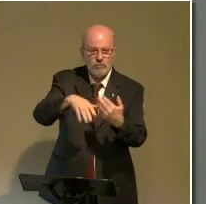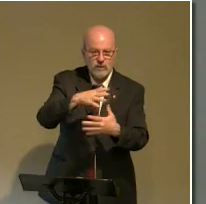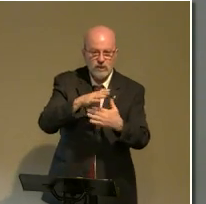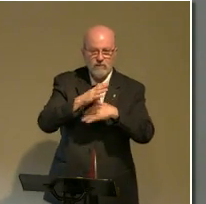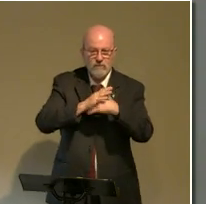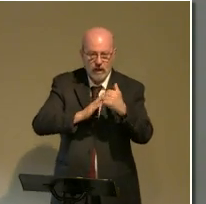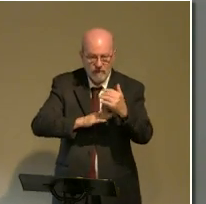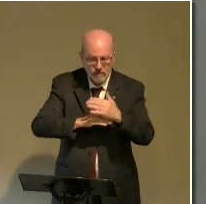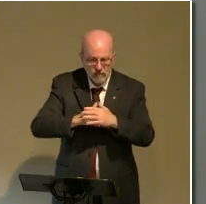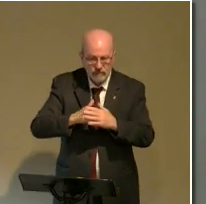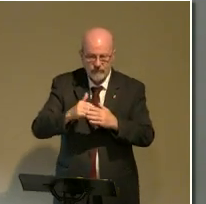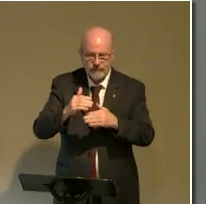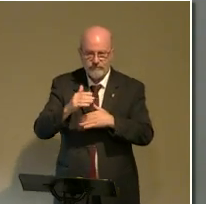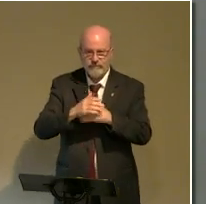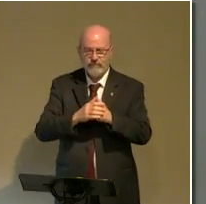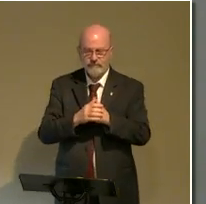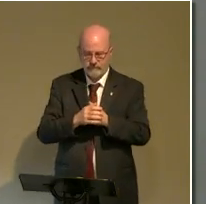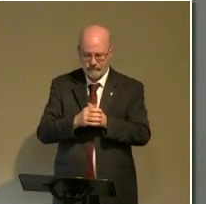comfort. Okay?